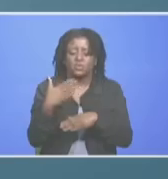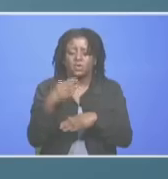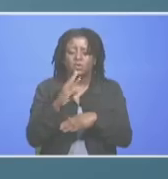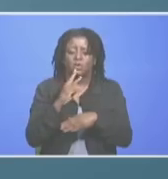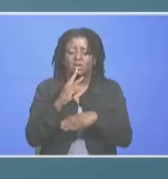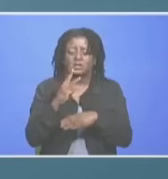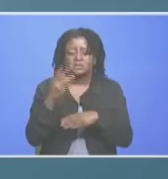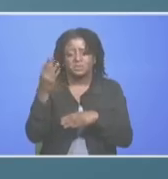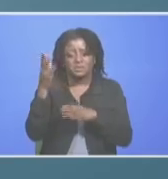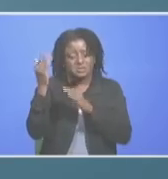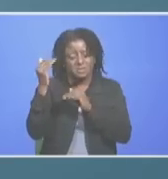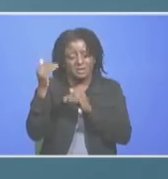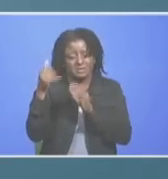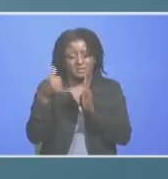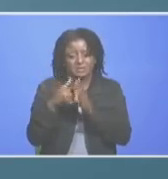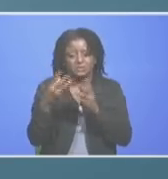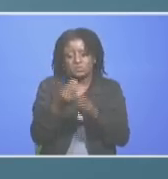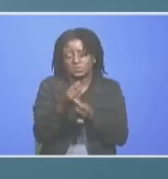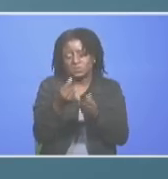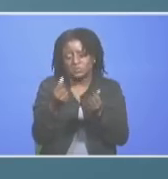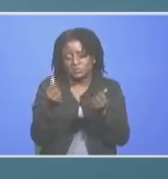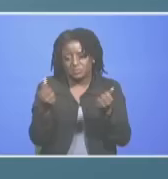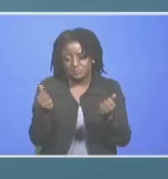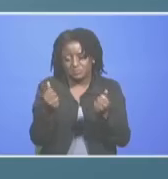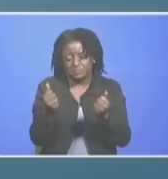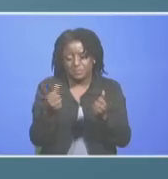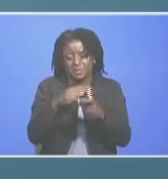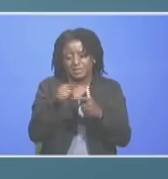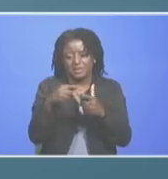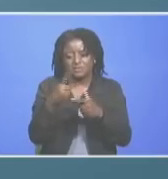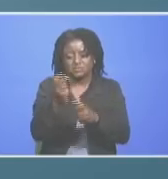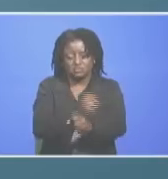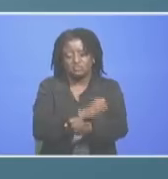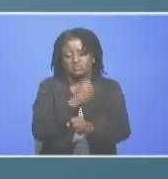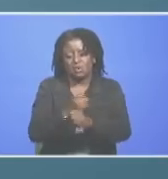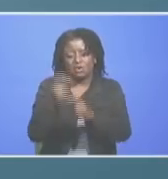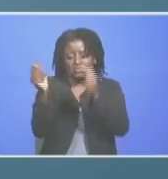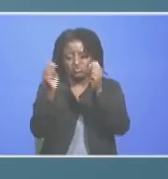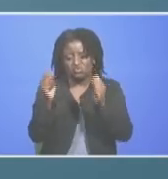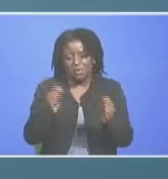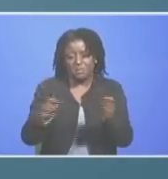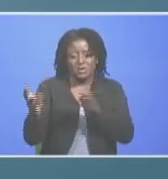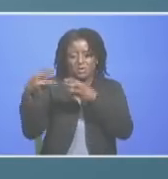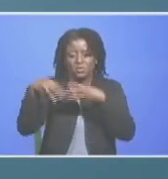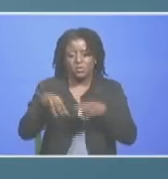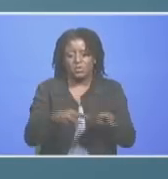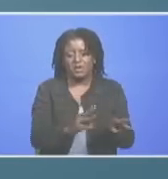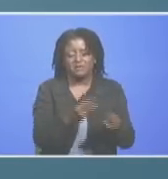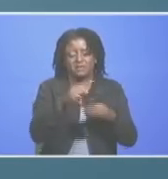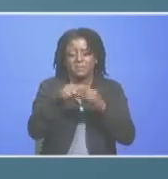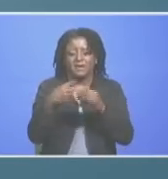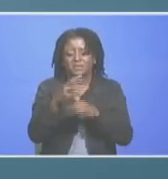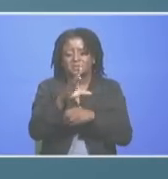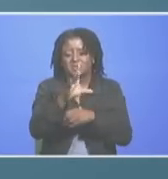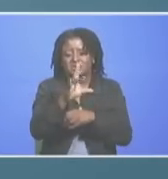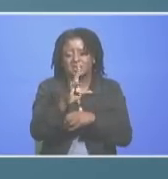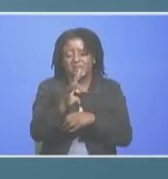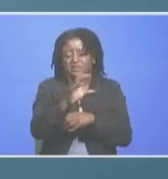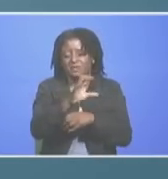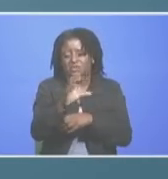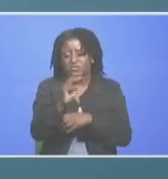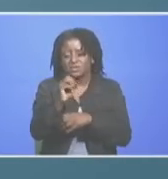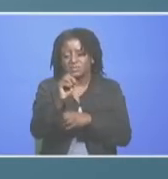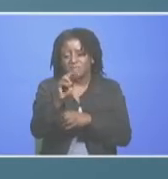just waste away. And then there's this very strong tropical wave. It's about 700 miles to the east of the Los